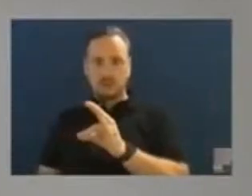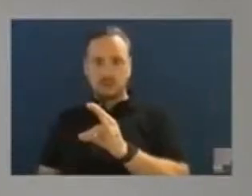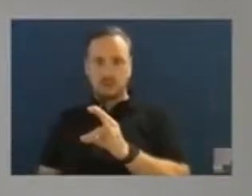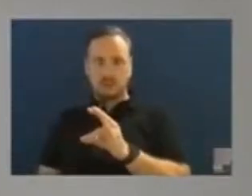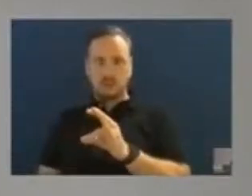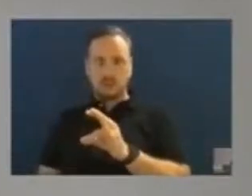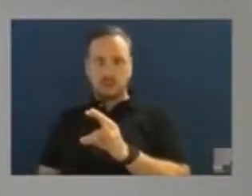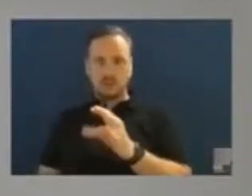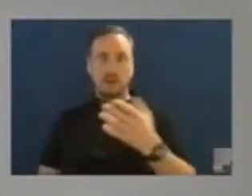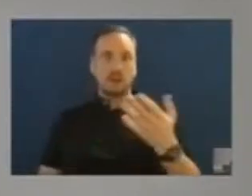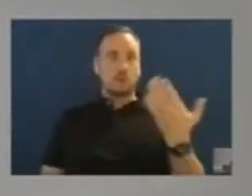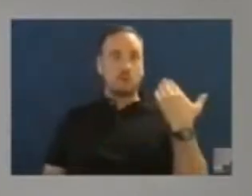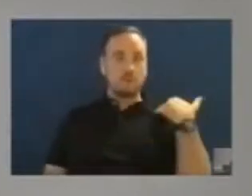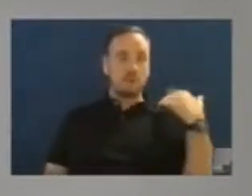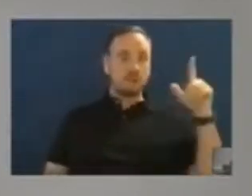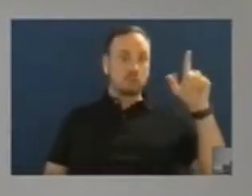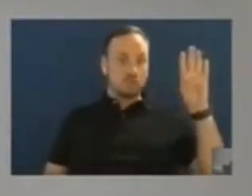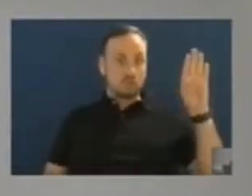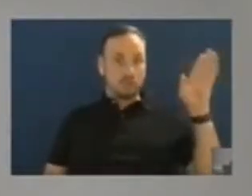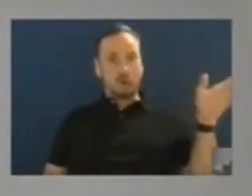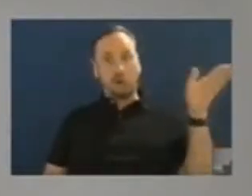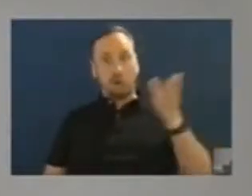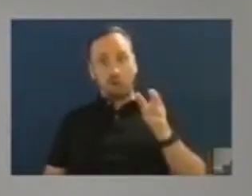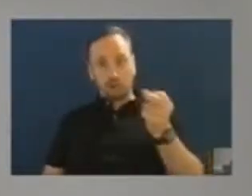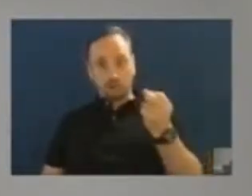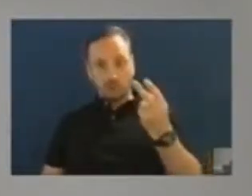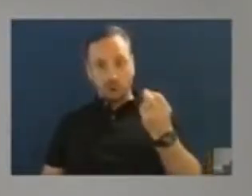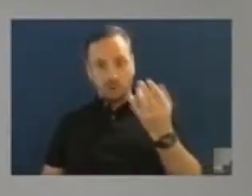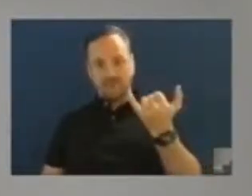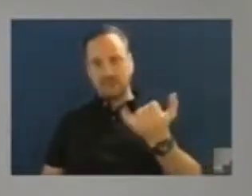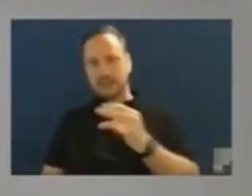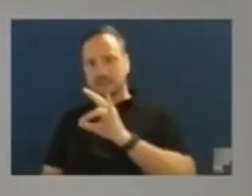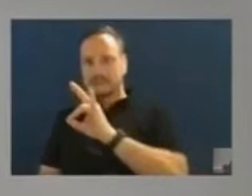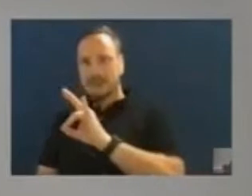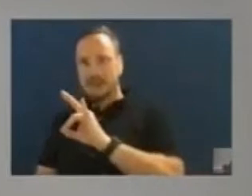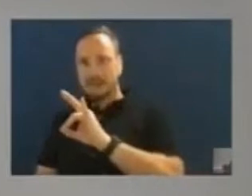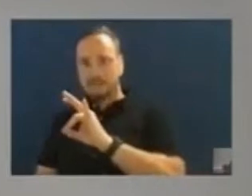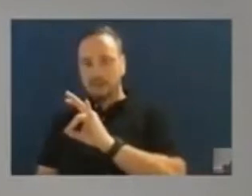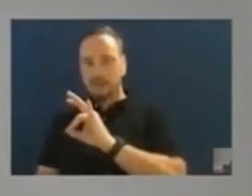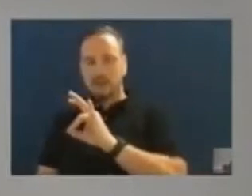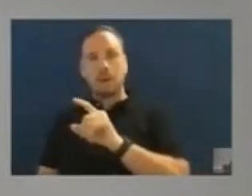go to 12, and we're at 7. But